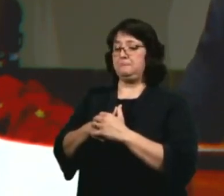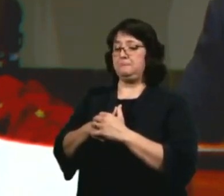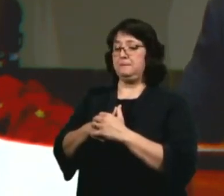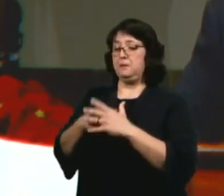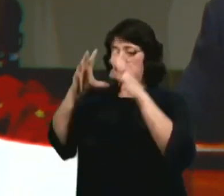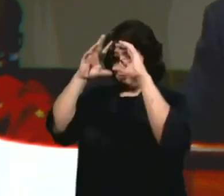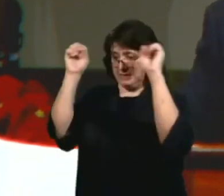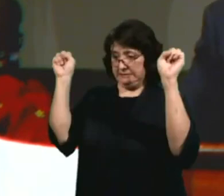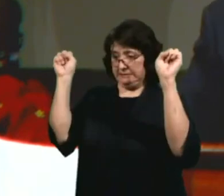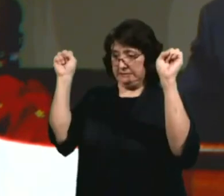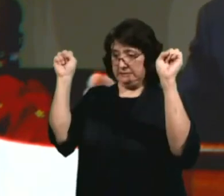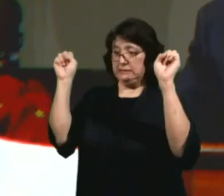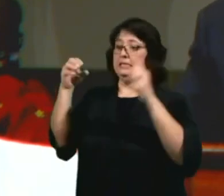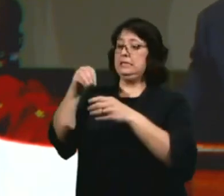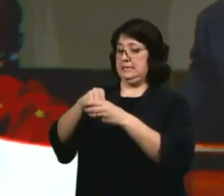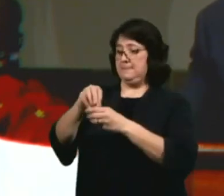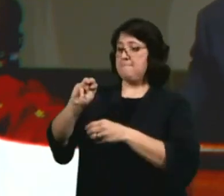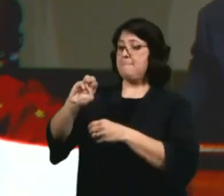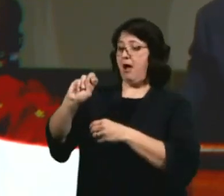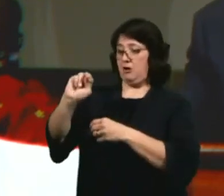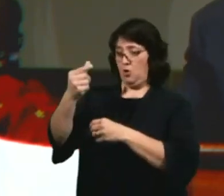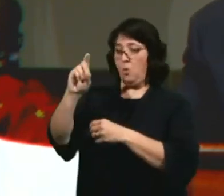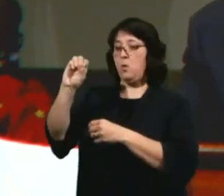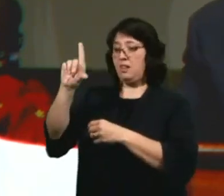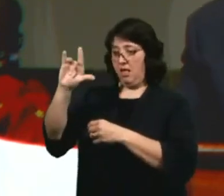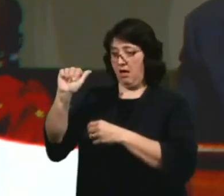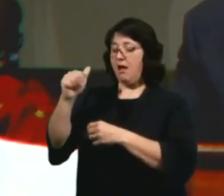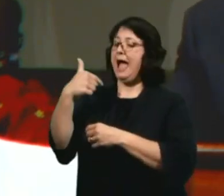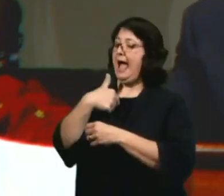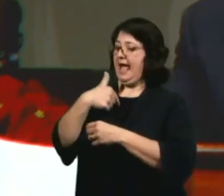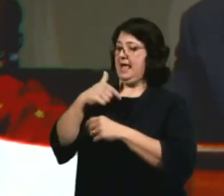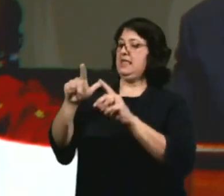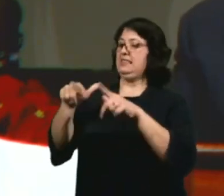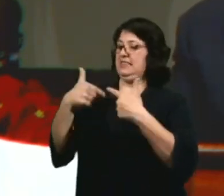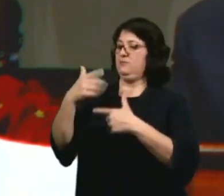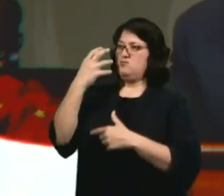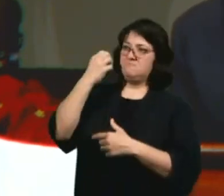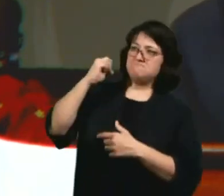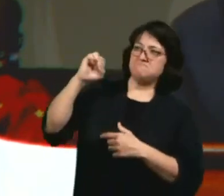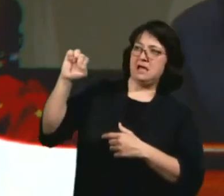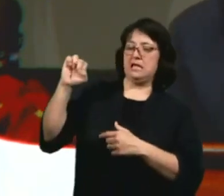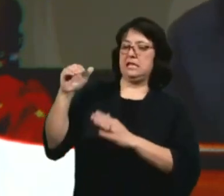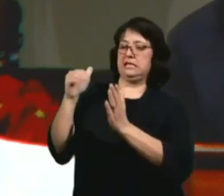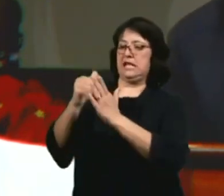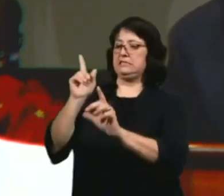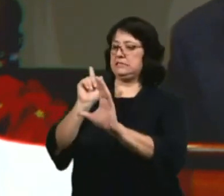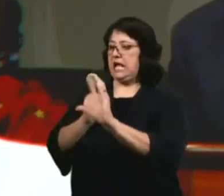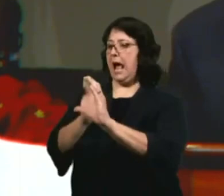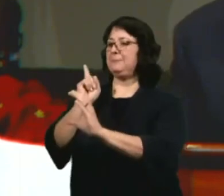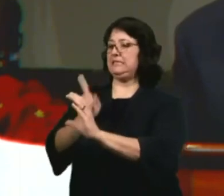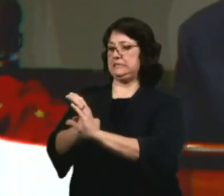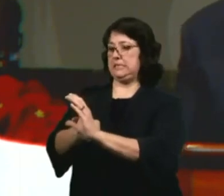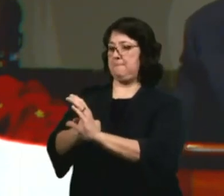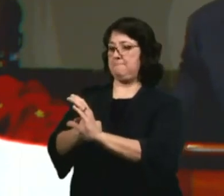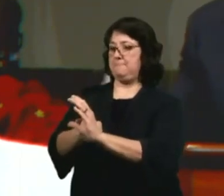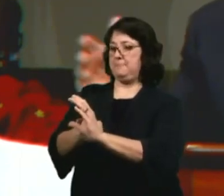the president of Mongolia, and I led a rebellion against communism in